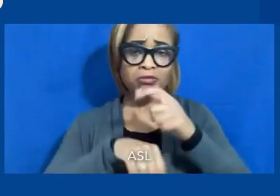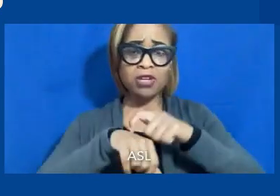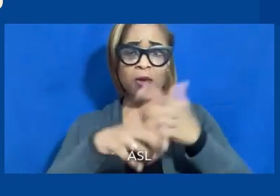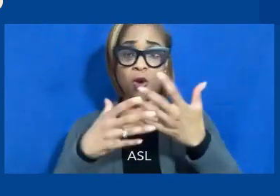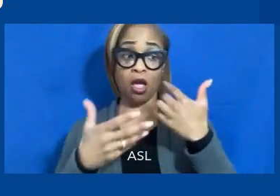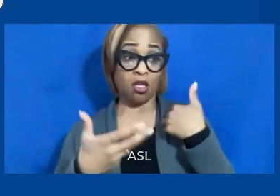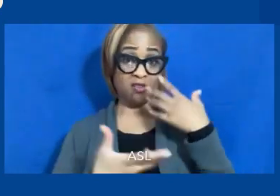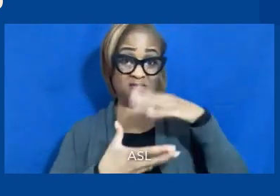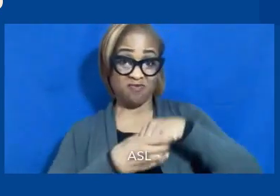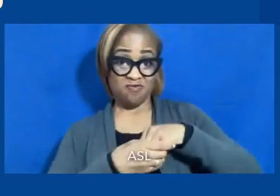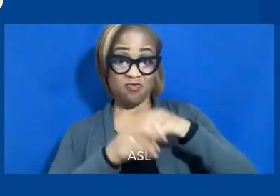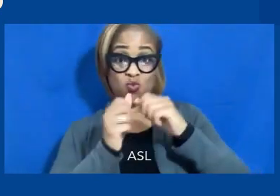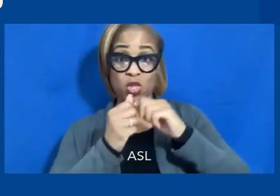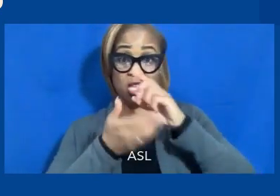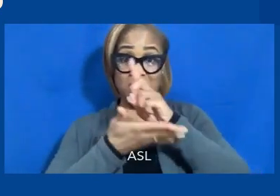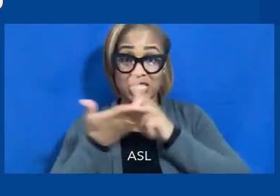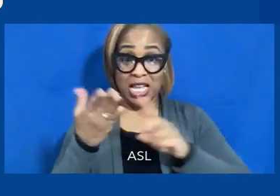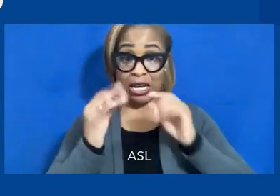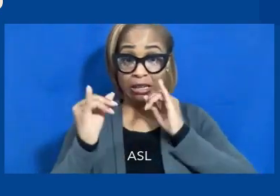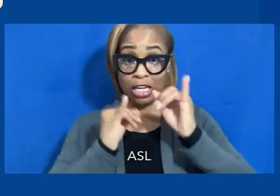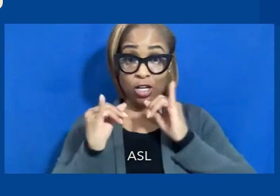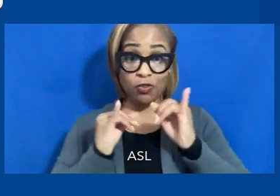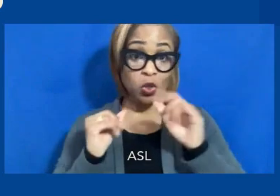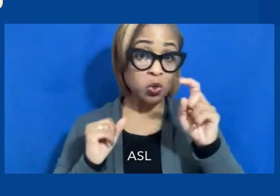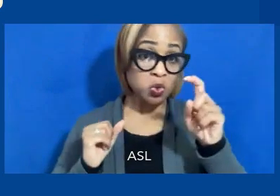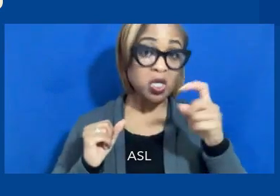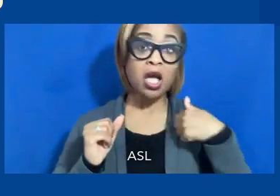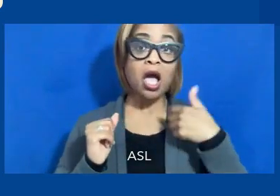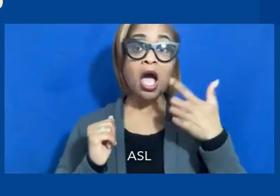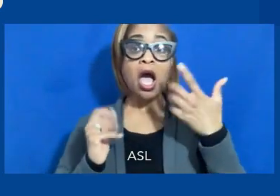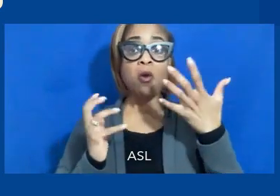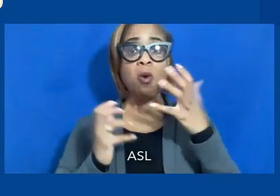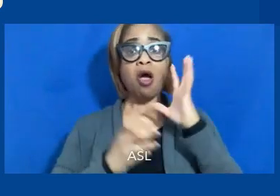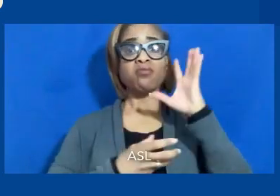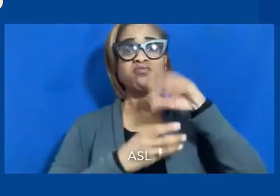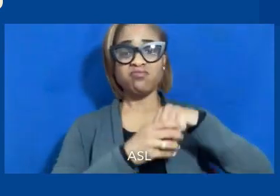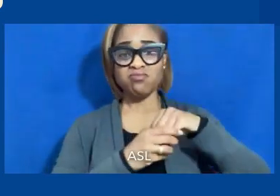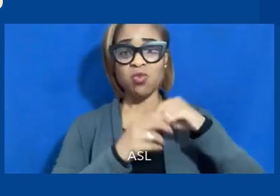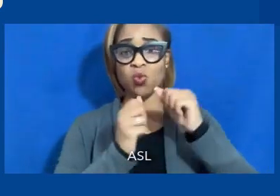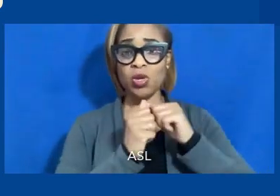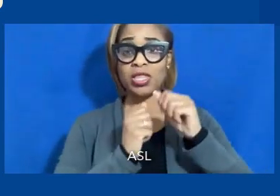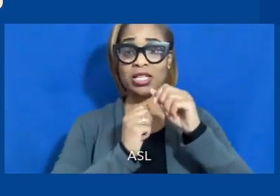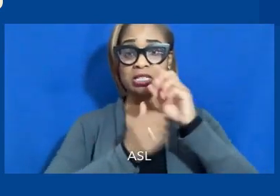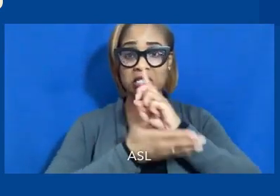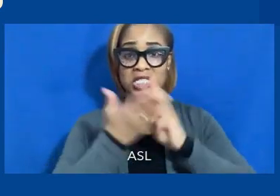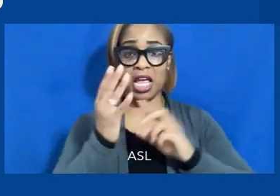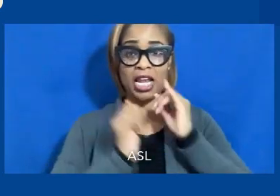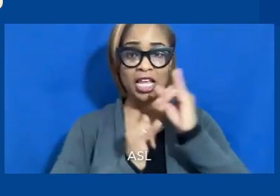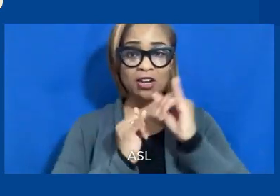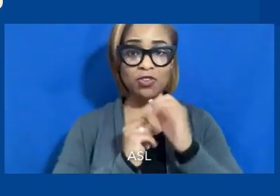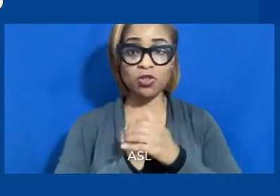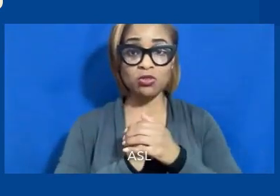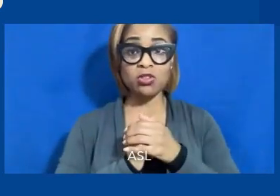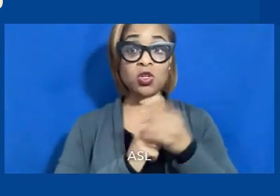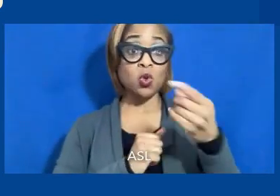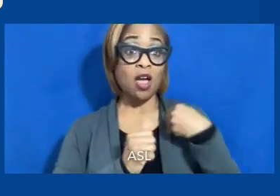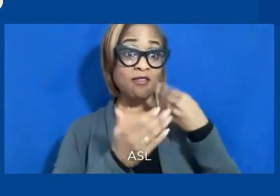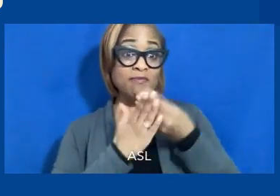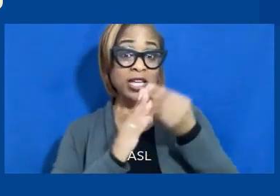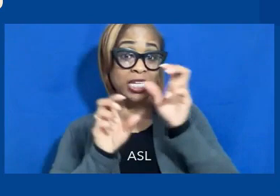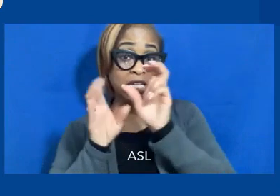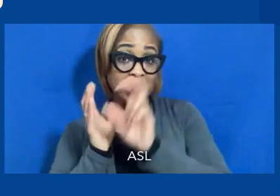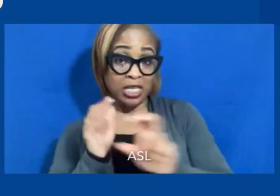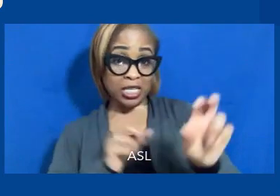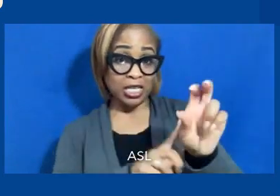in designing the interviews? I would like to be really involved in designing the interviews. And do you have money set aside to pay